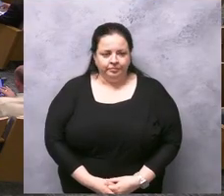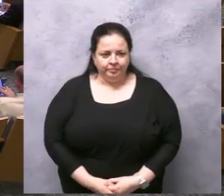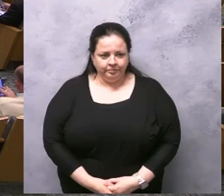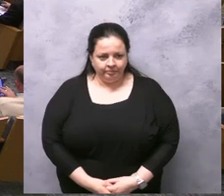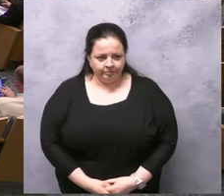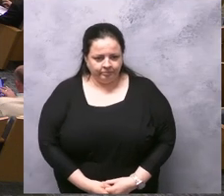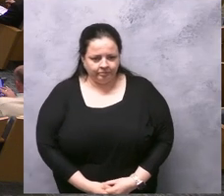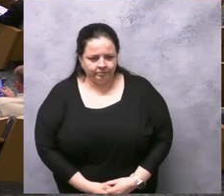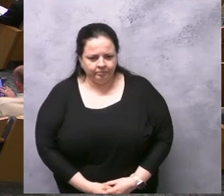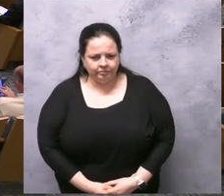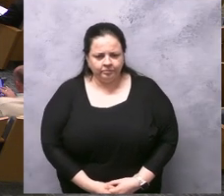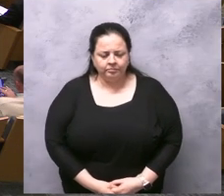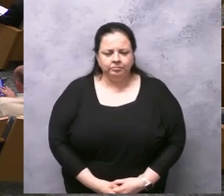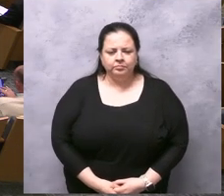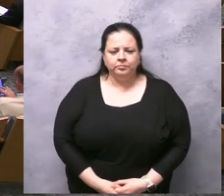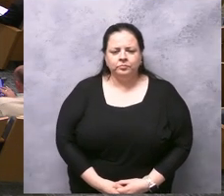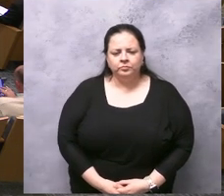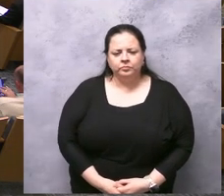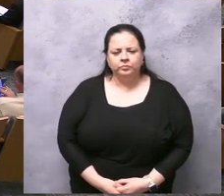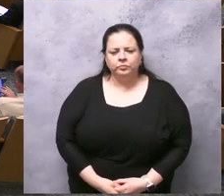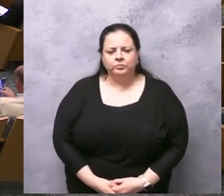Thank you. I was